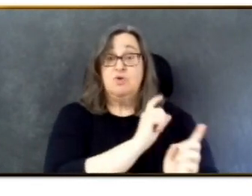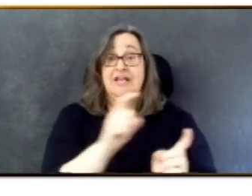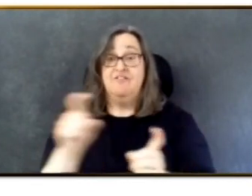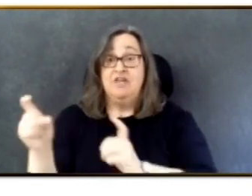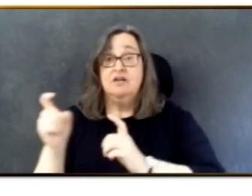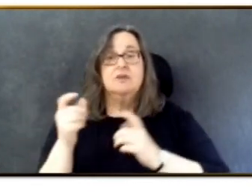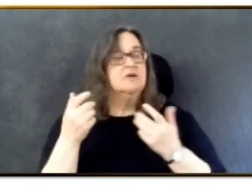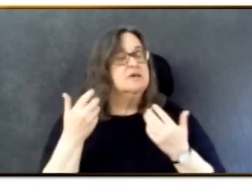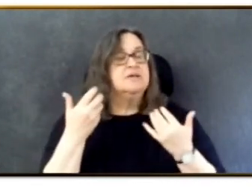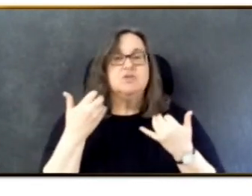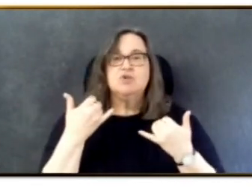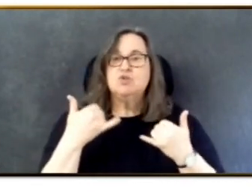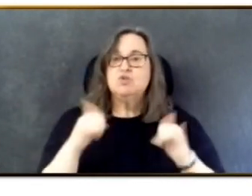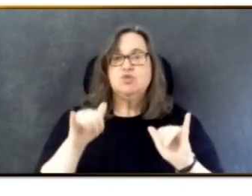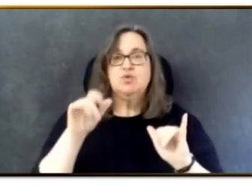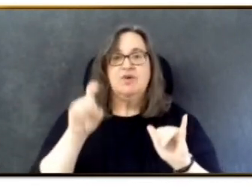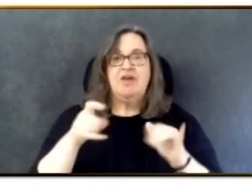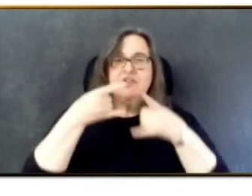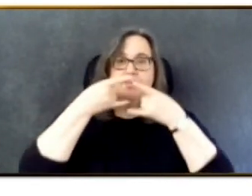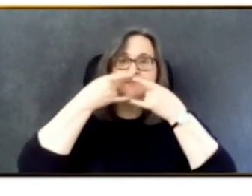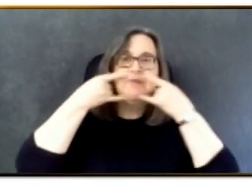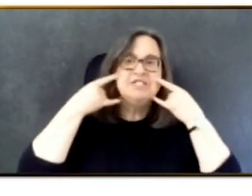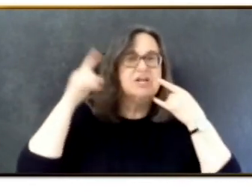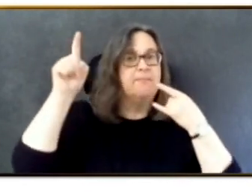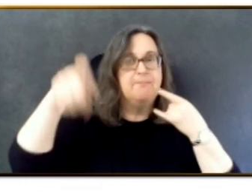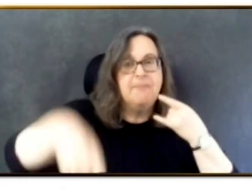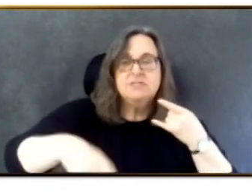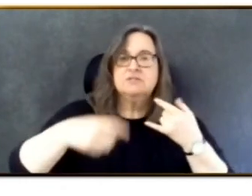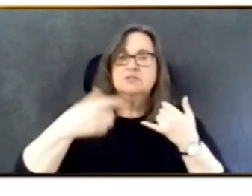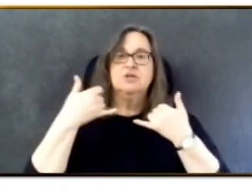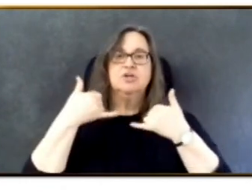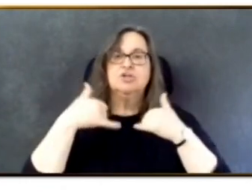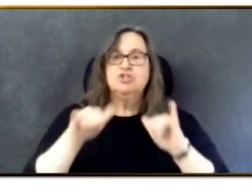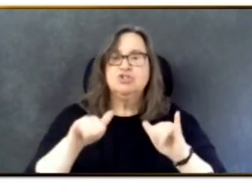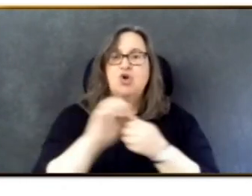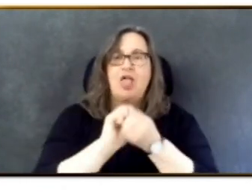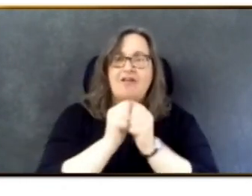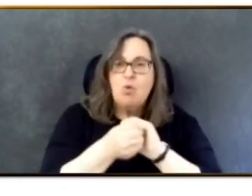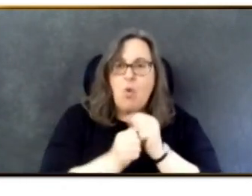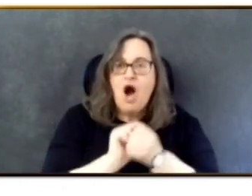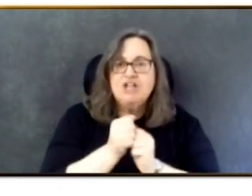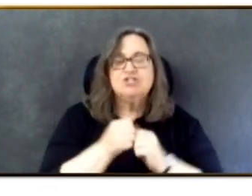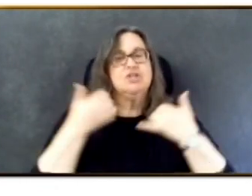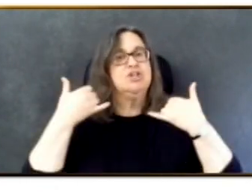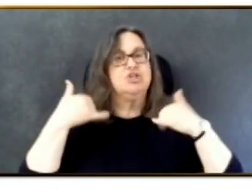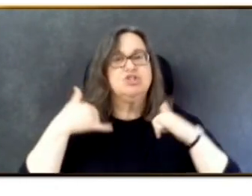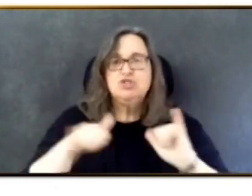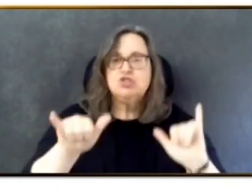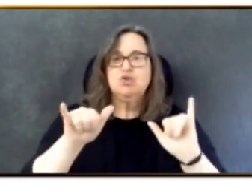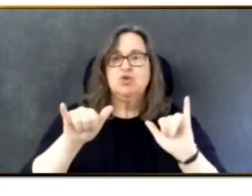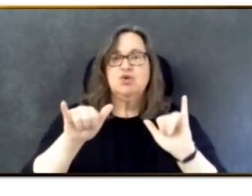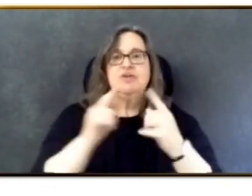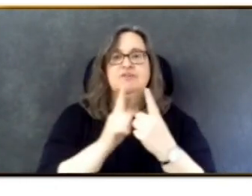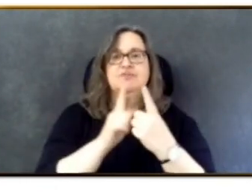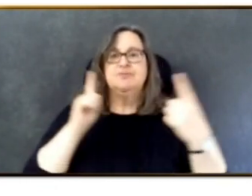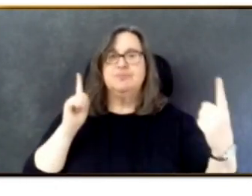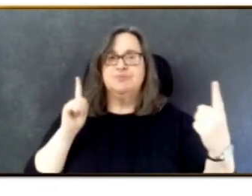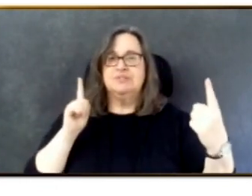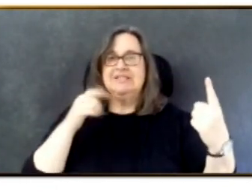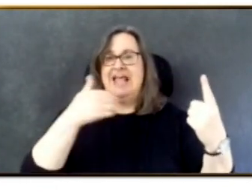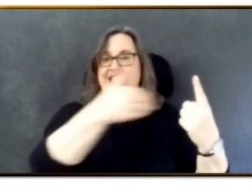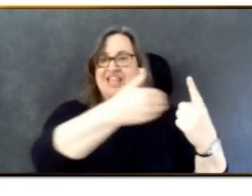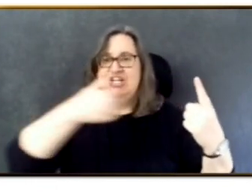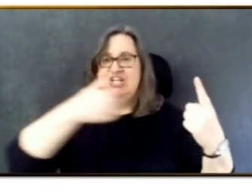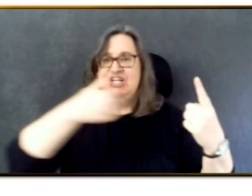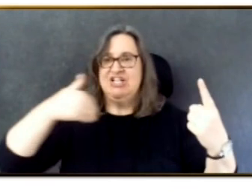we still have to mask up. We still have to wash up. We still have to back up and keep that 6 feet